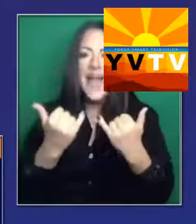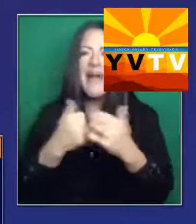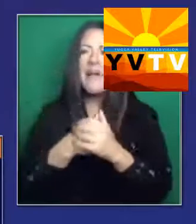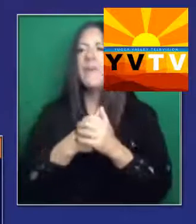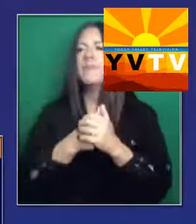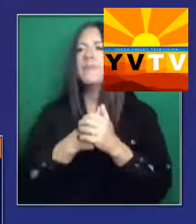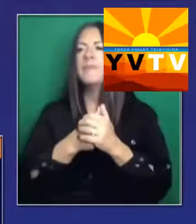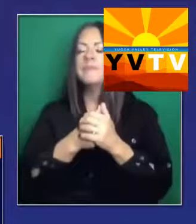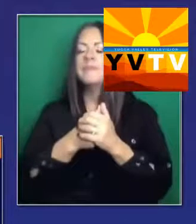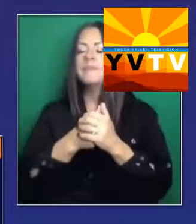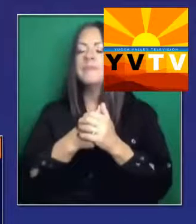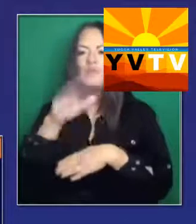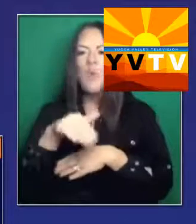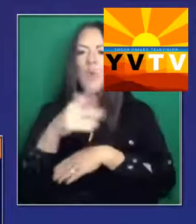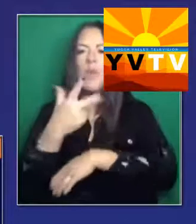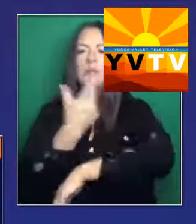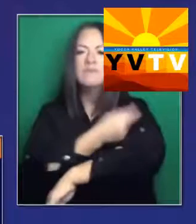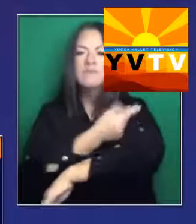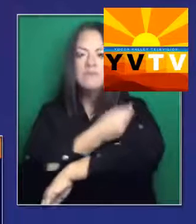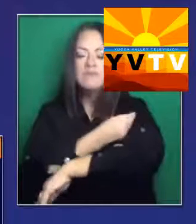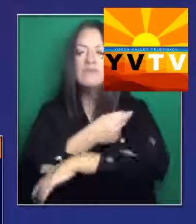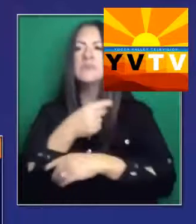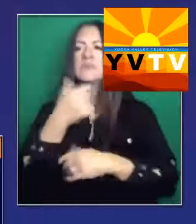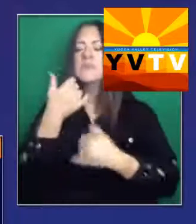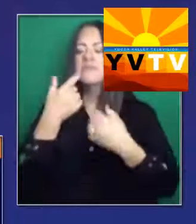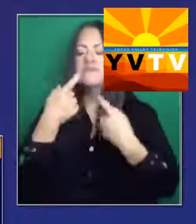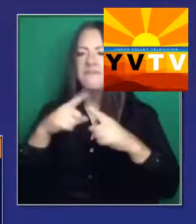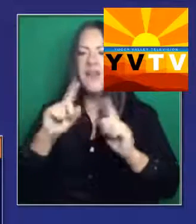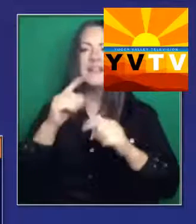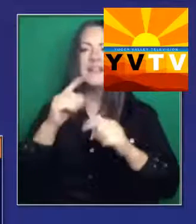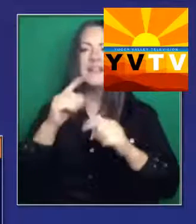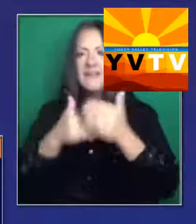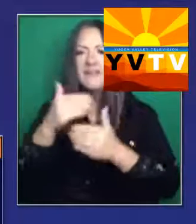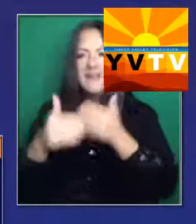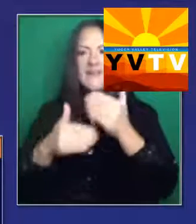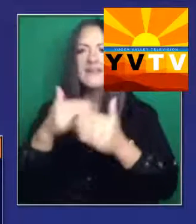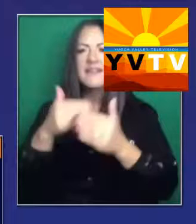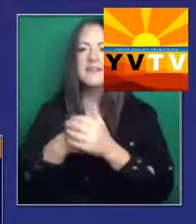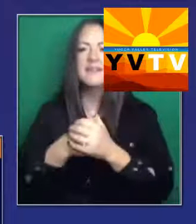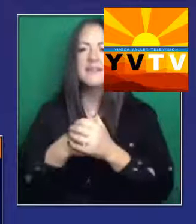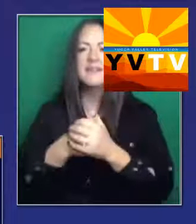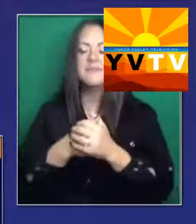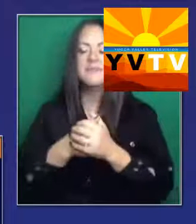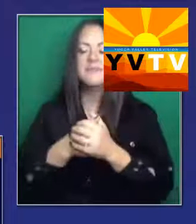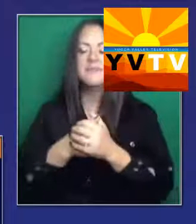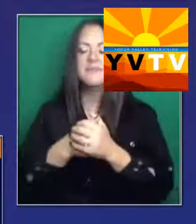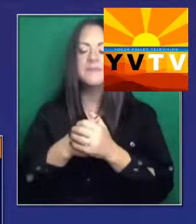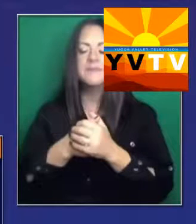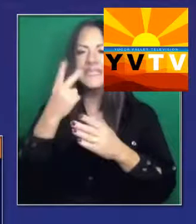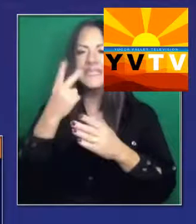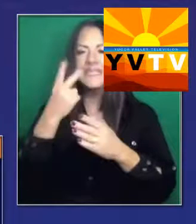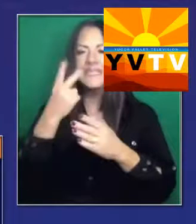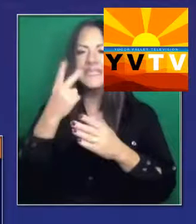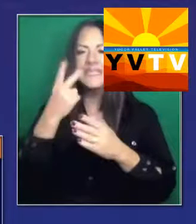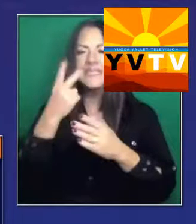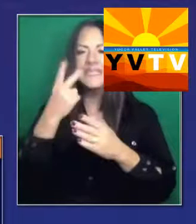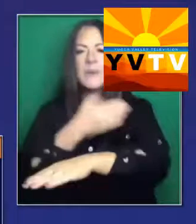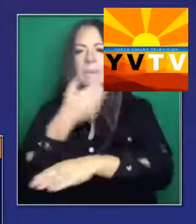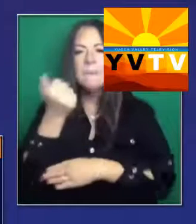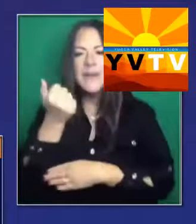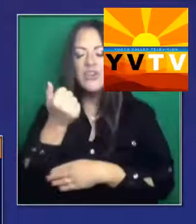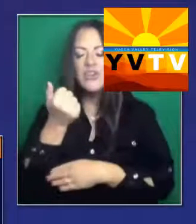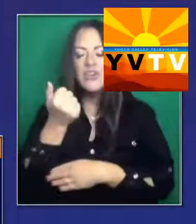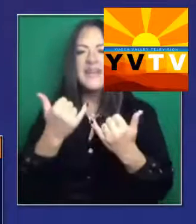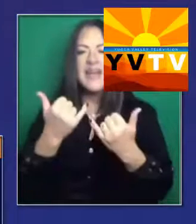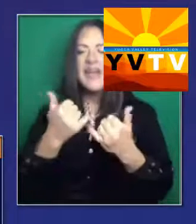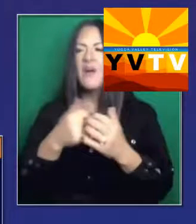initial application has been. Again, this flywheel, continue to see more and more progress, more and more rapid distribution,